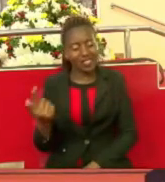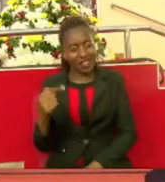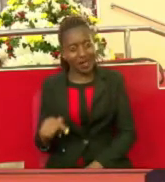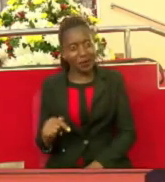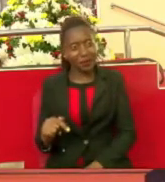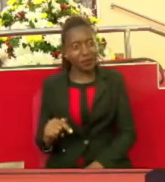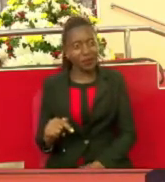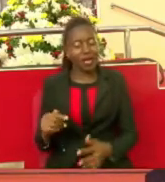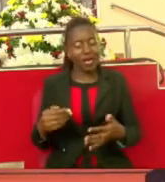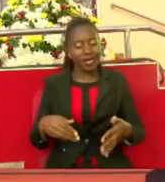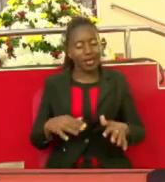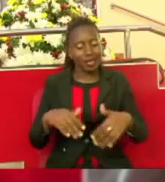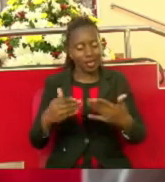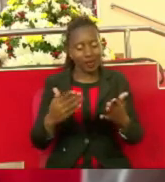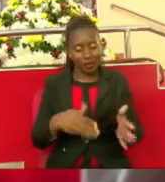book.